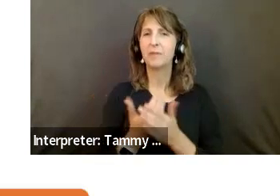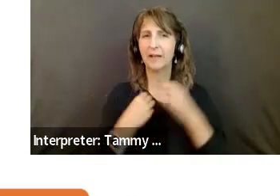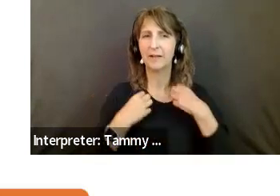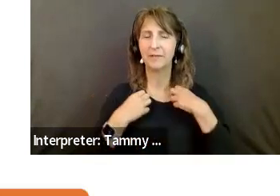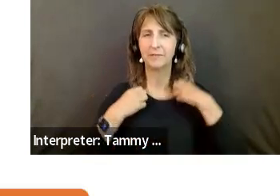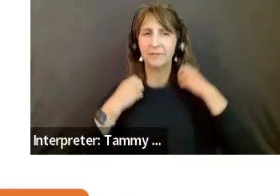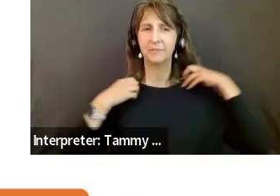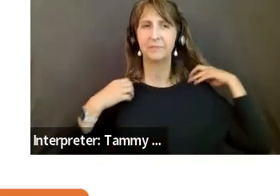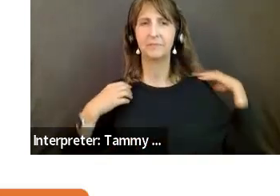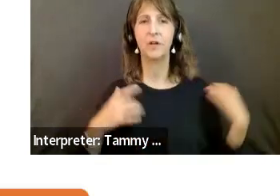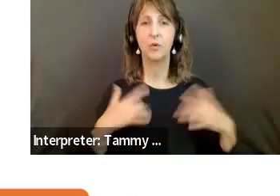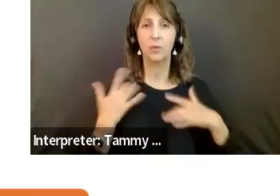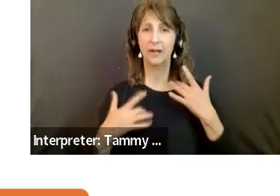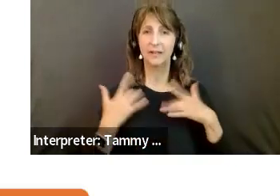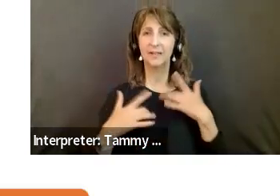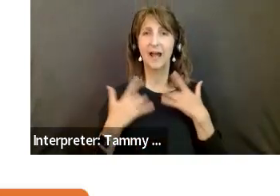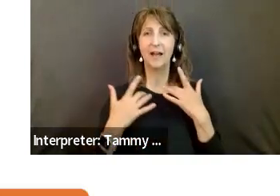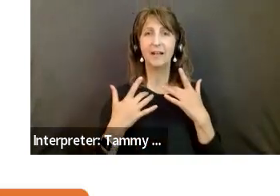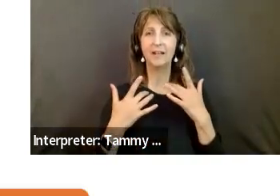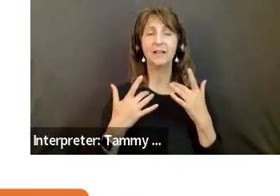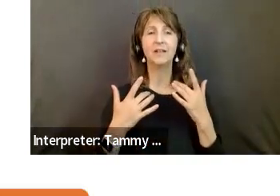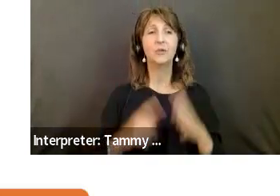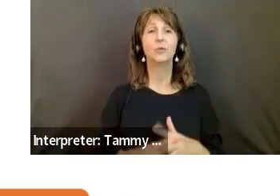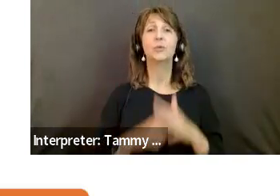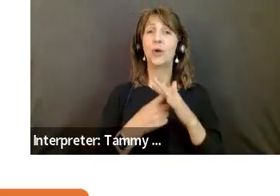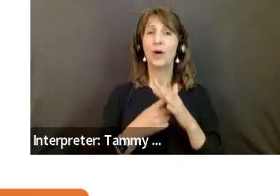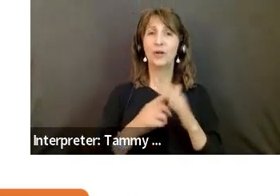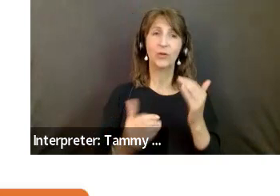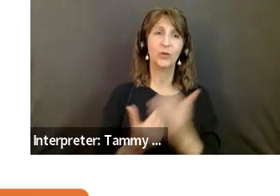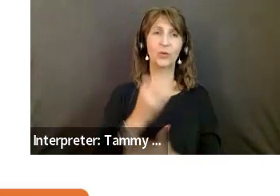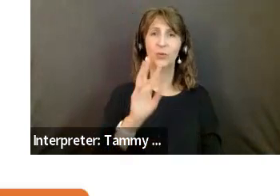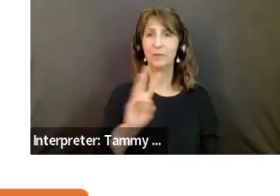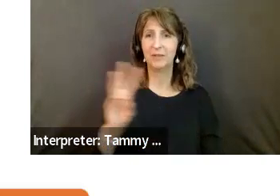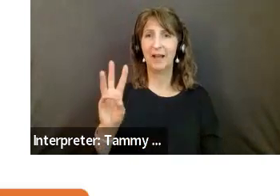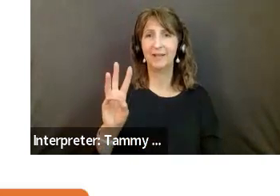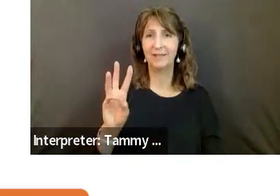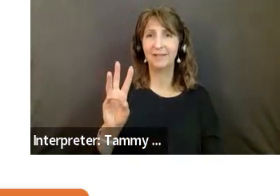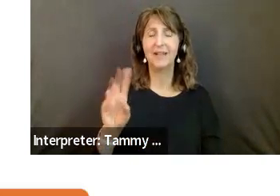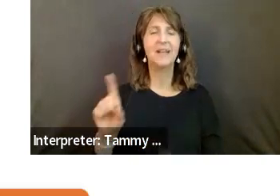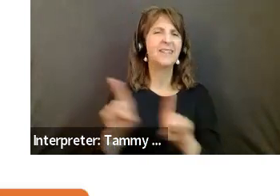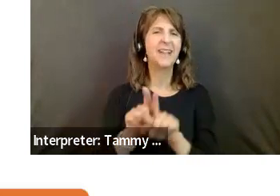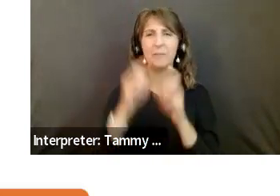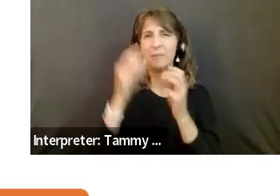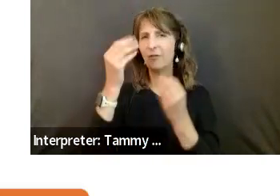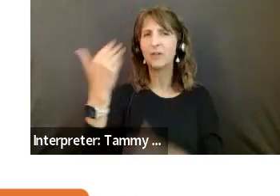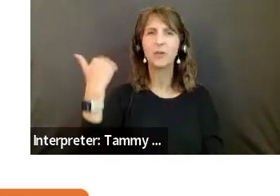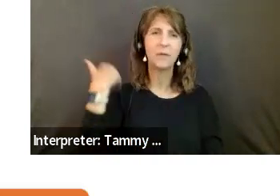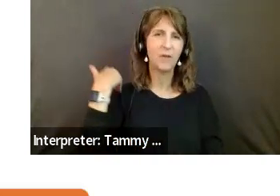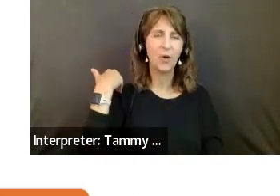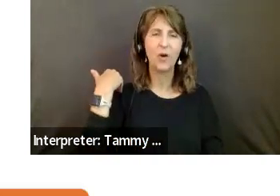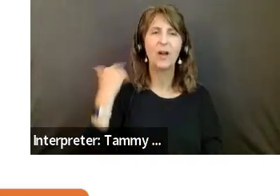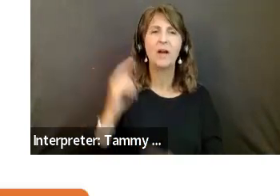and we're really excited to sort of roll out the new website. It has all the same information it used to have, but